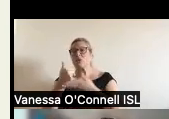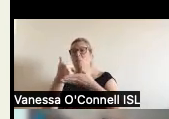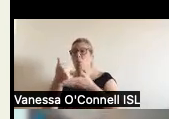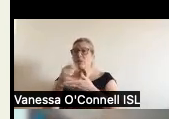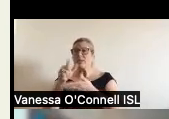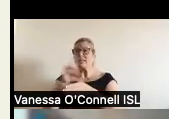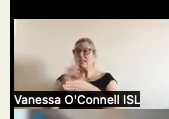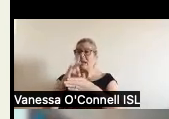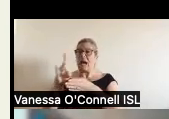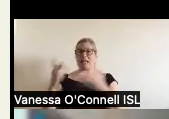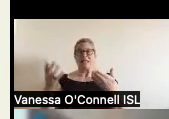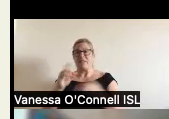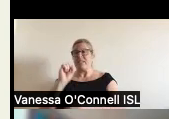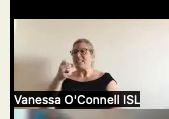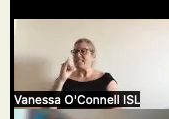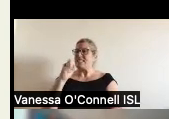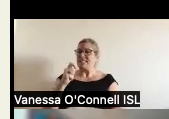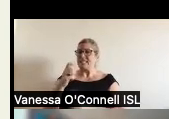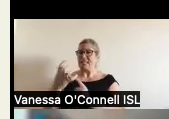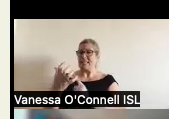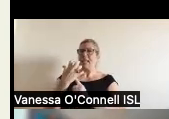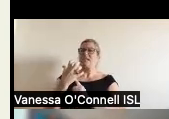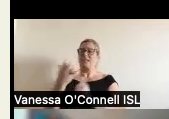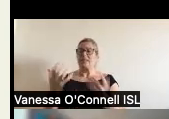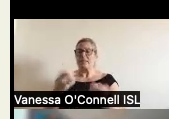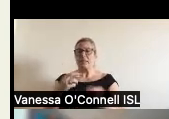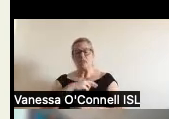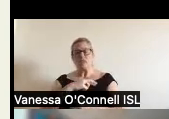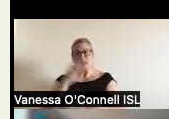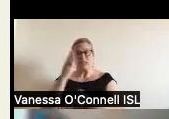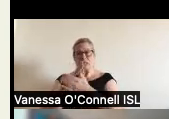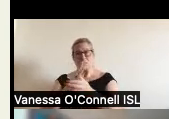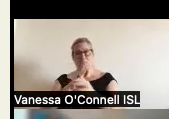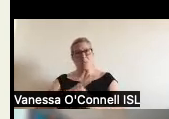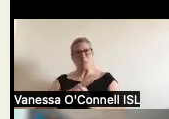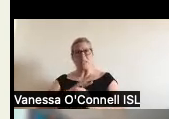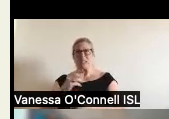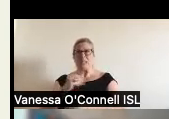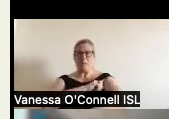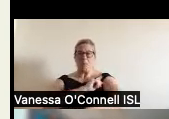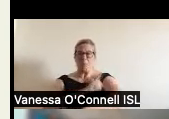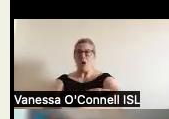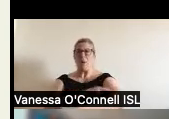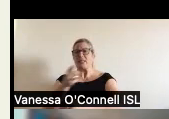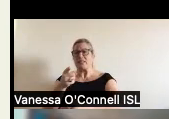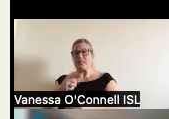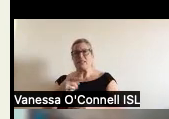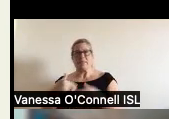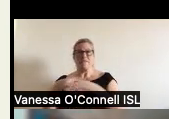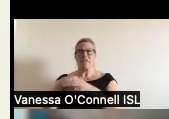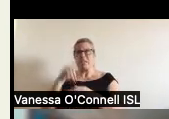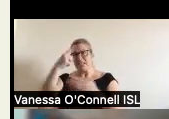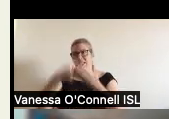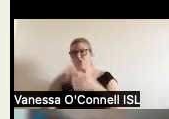of sexist attacks really hamper women empowerment, their access to decision-making position, and